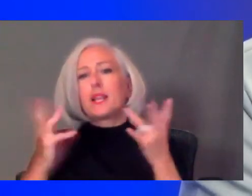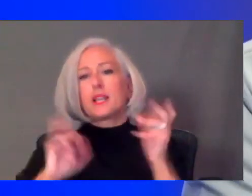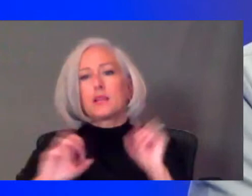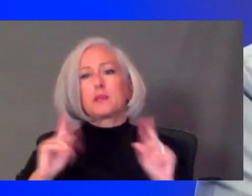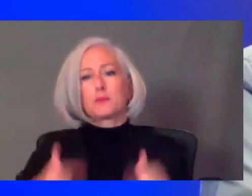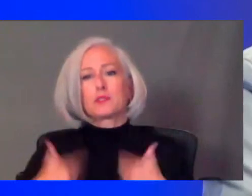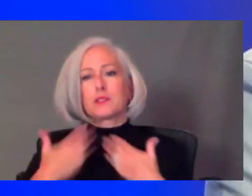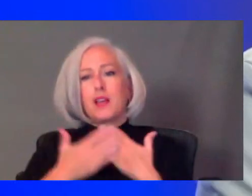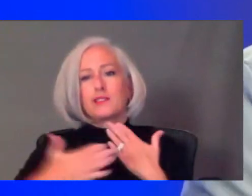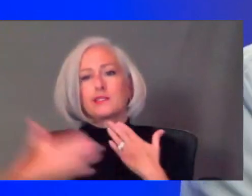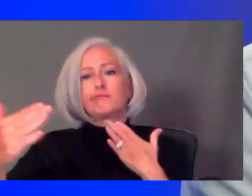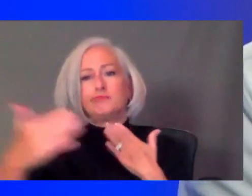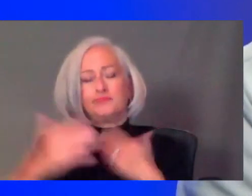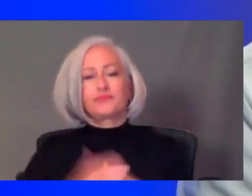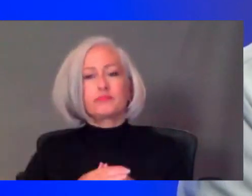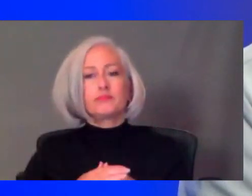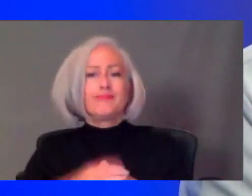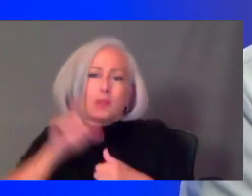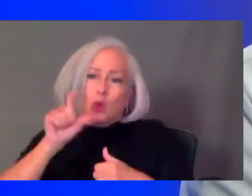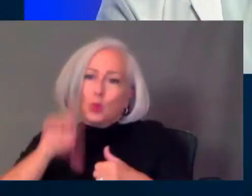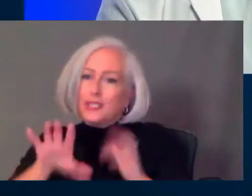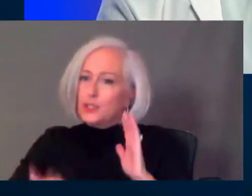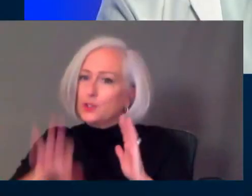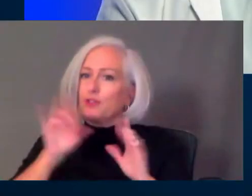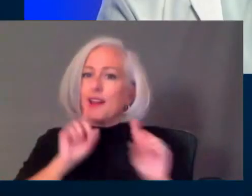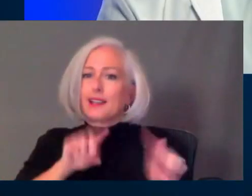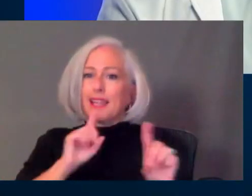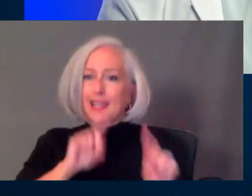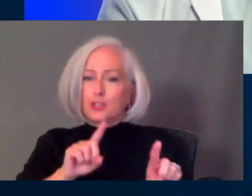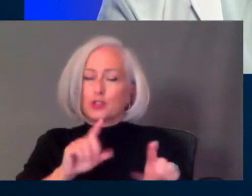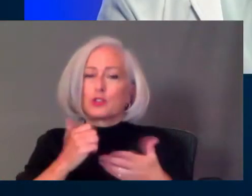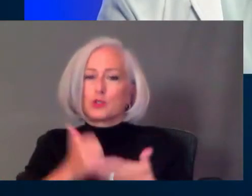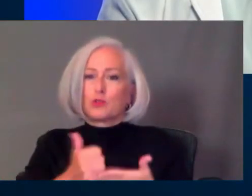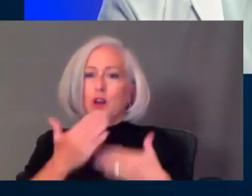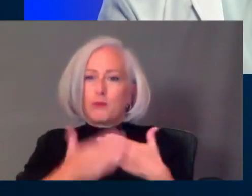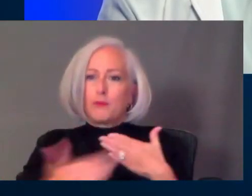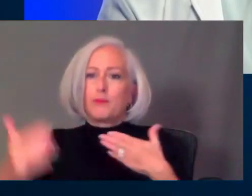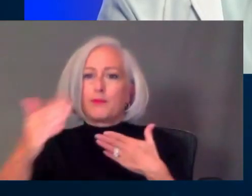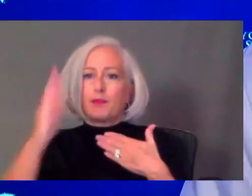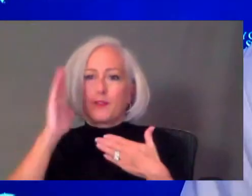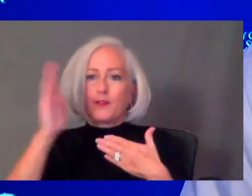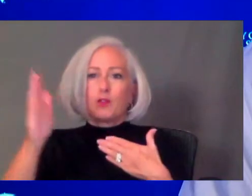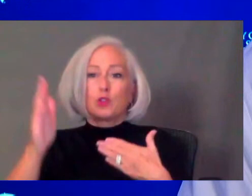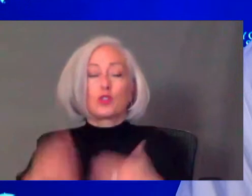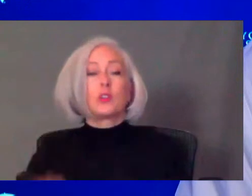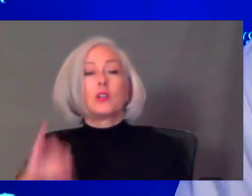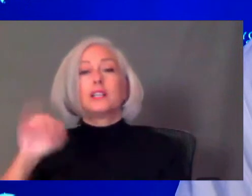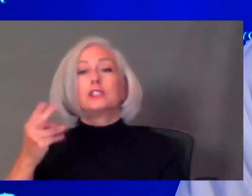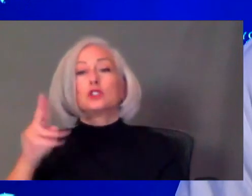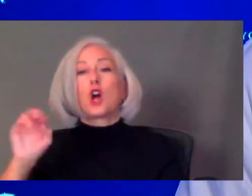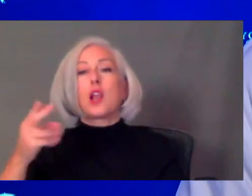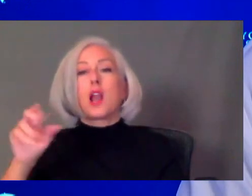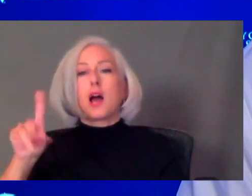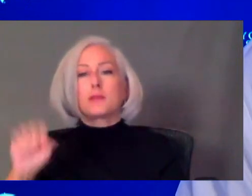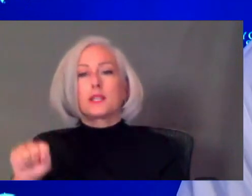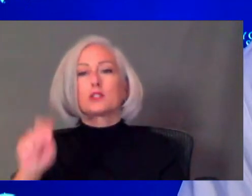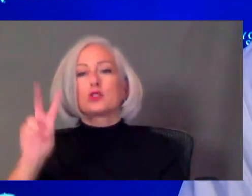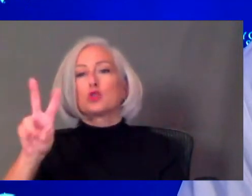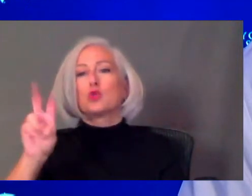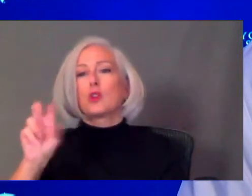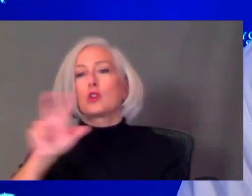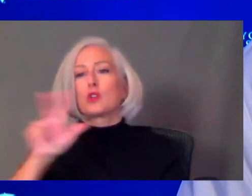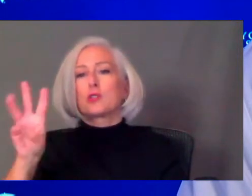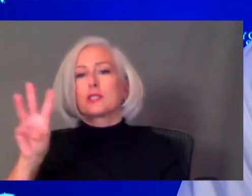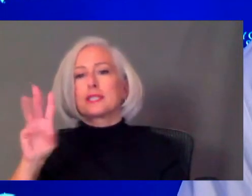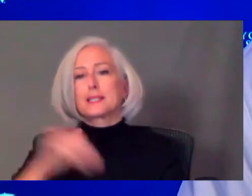if only 10% had long haul syndrome, well, it's probably higher than that, right? Yep. That would be 23 million people. Oh my God,